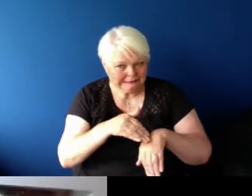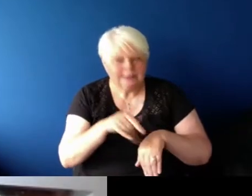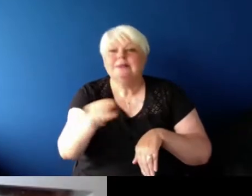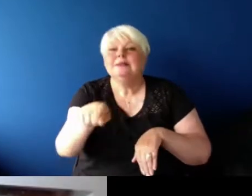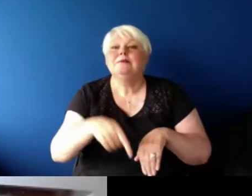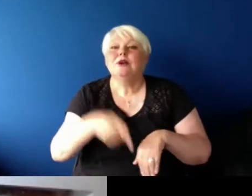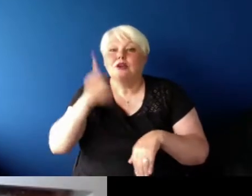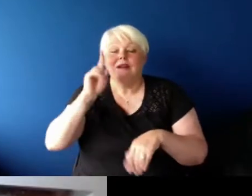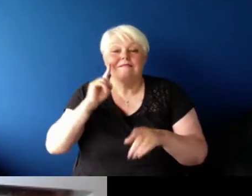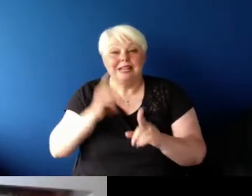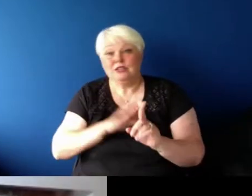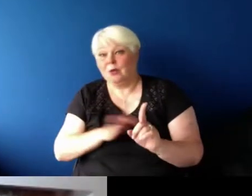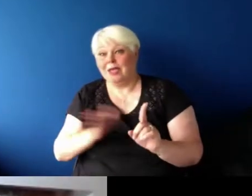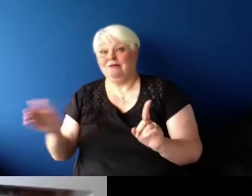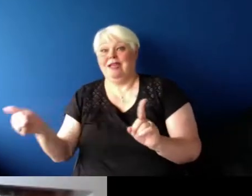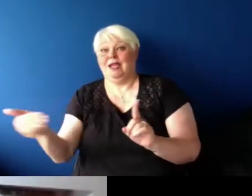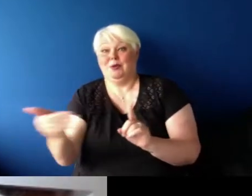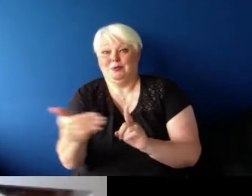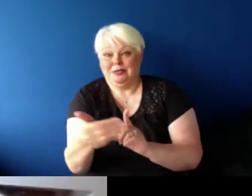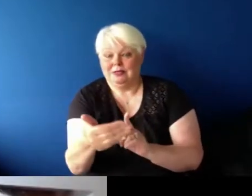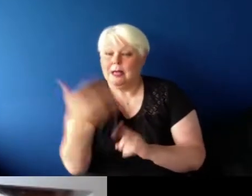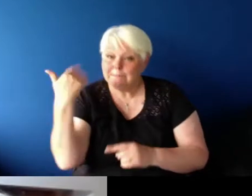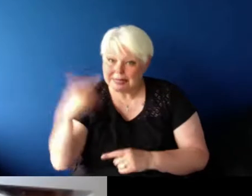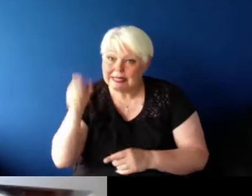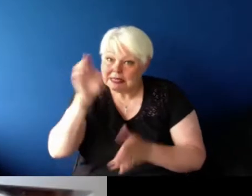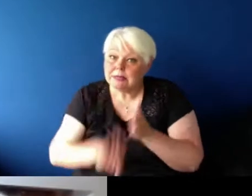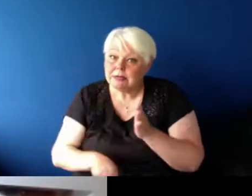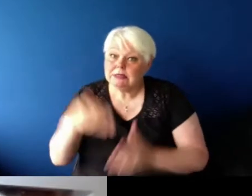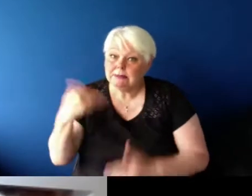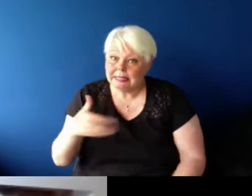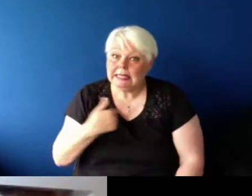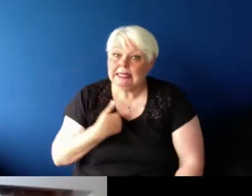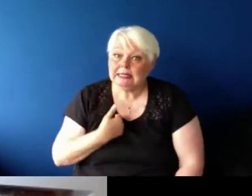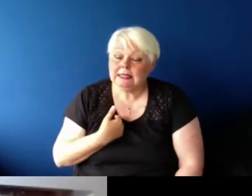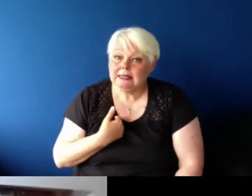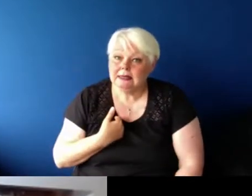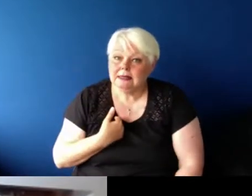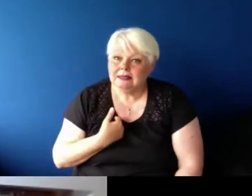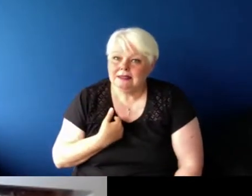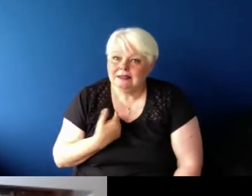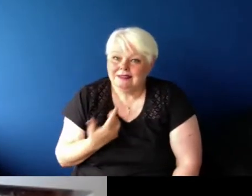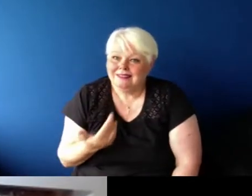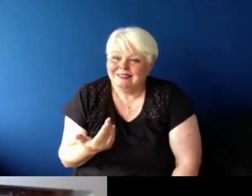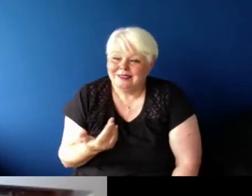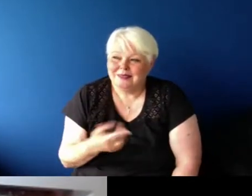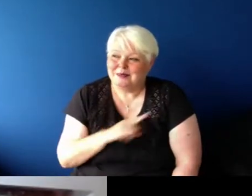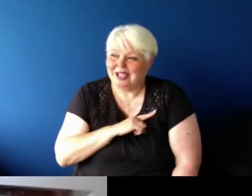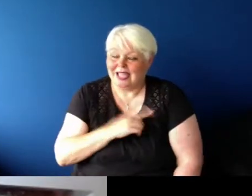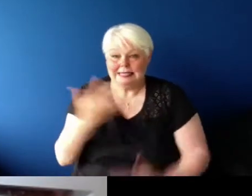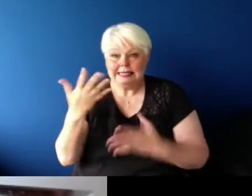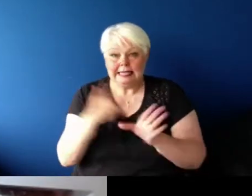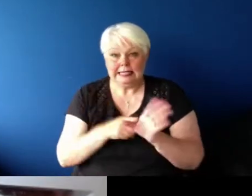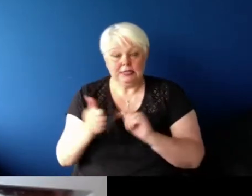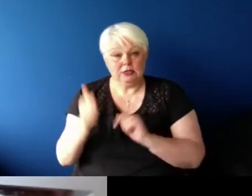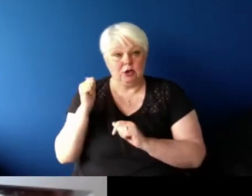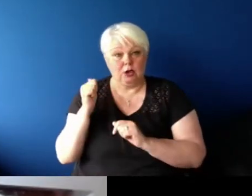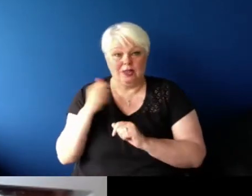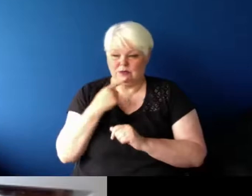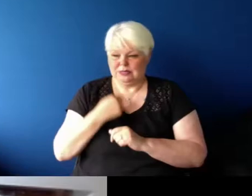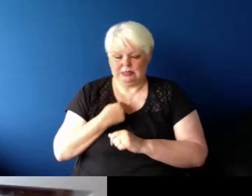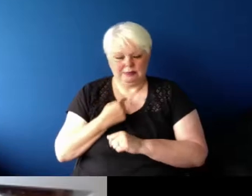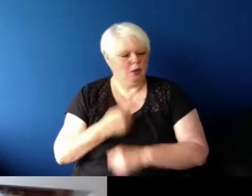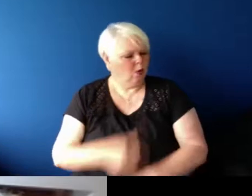around. And that's been my experience, certainly, that I never foresaw, you know, 10 years ago, if you'd have said to